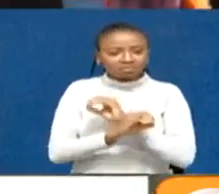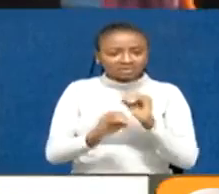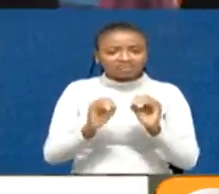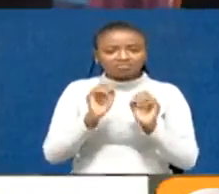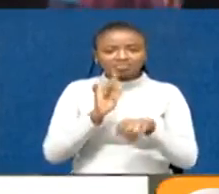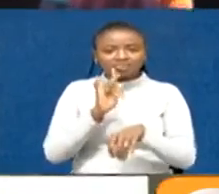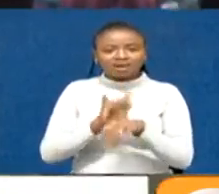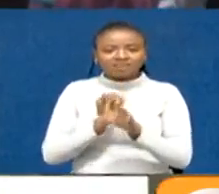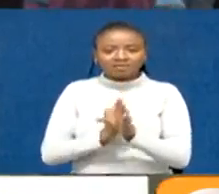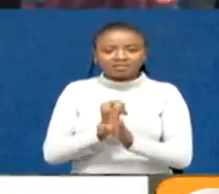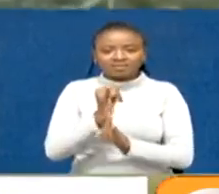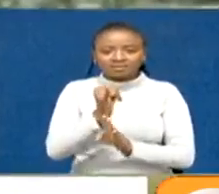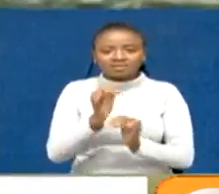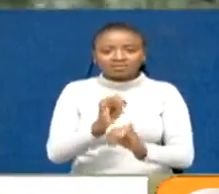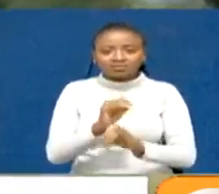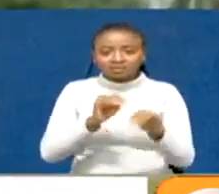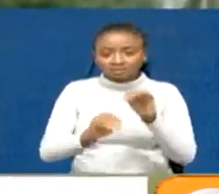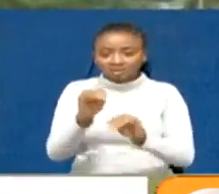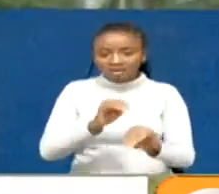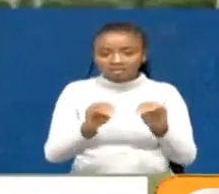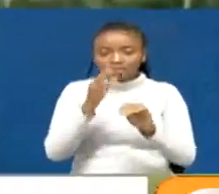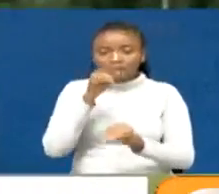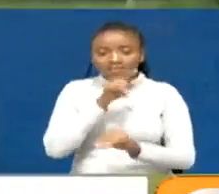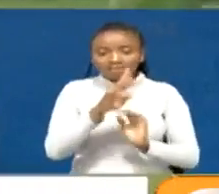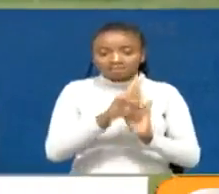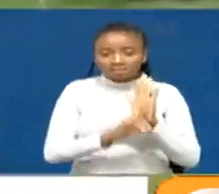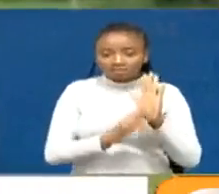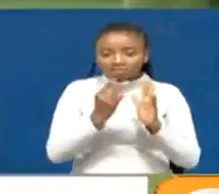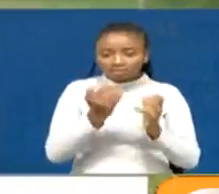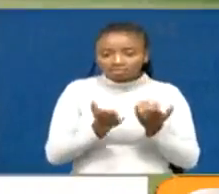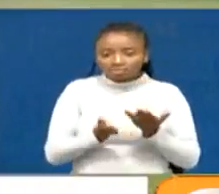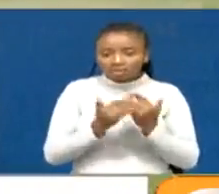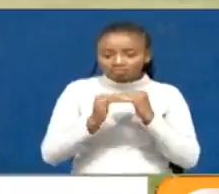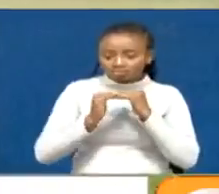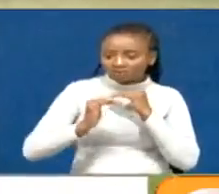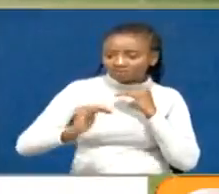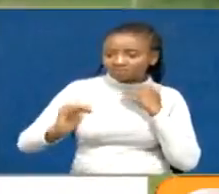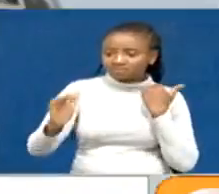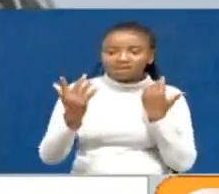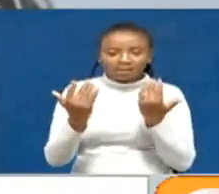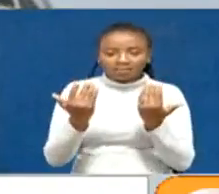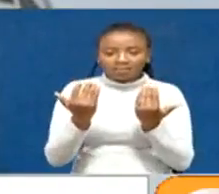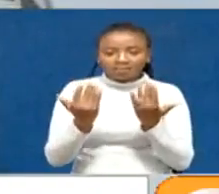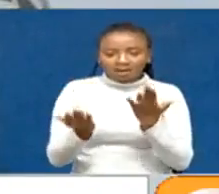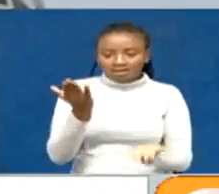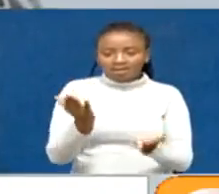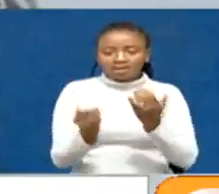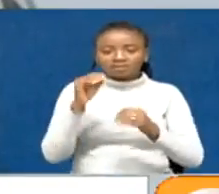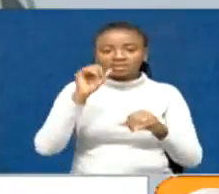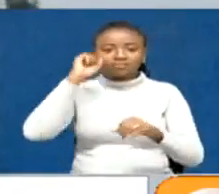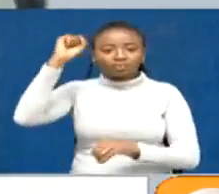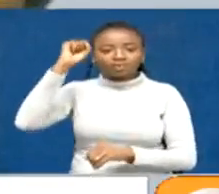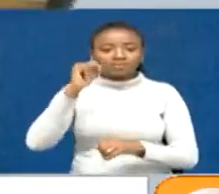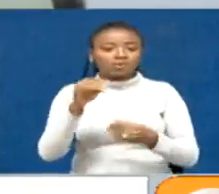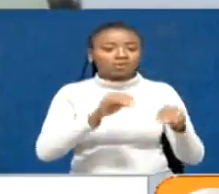will affect the integrity of the elections. The regulations were expected to level the political playing field by regulating the amount of